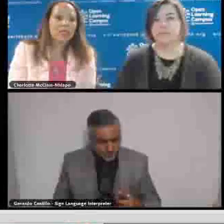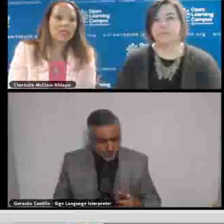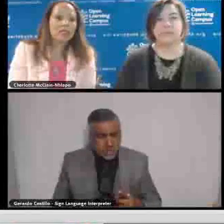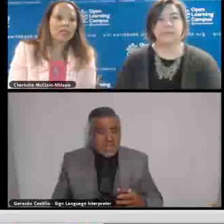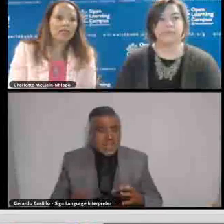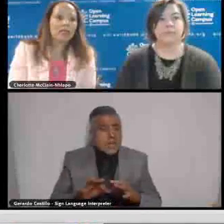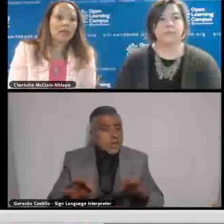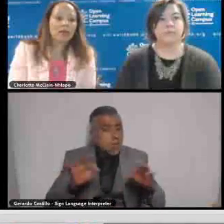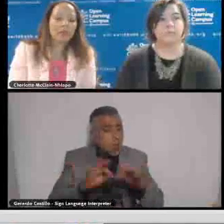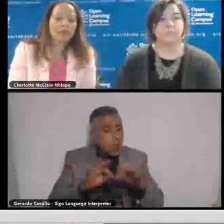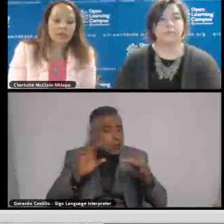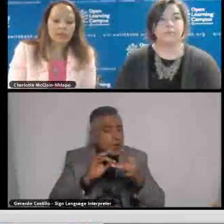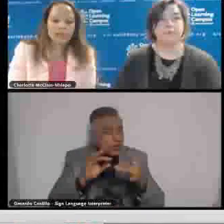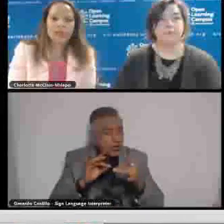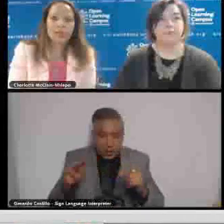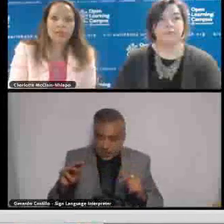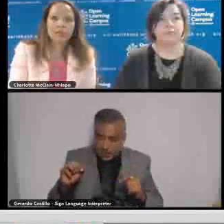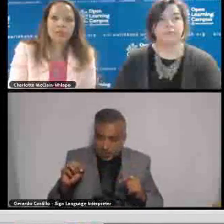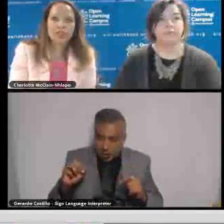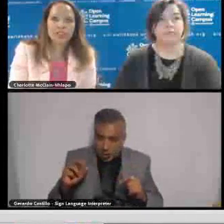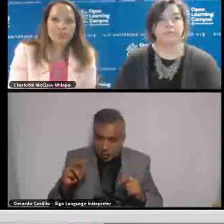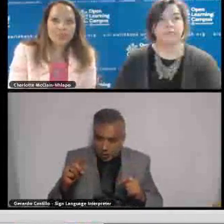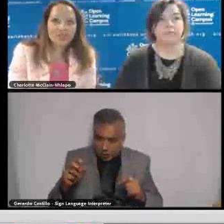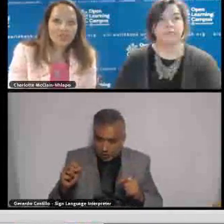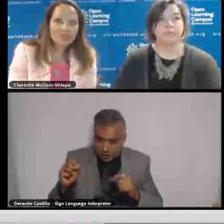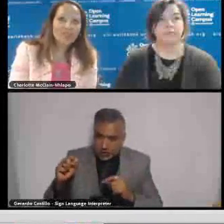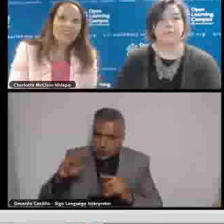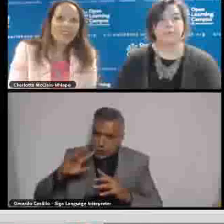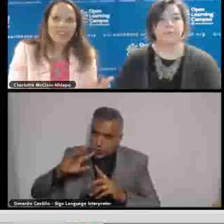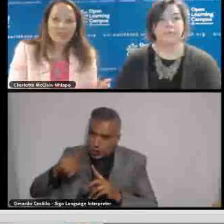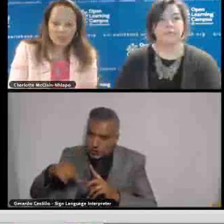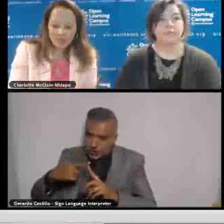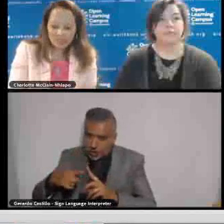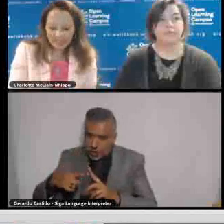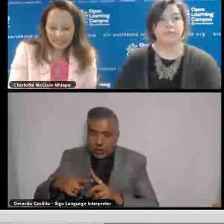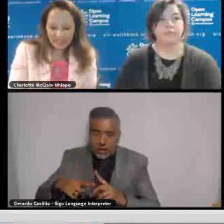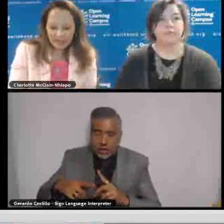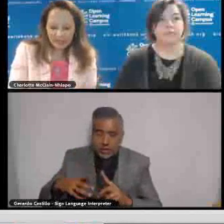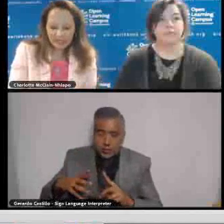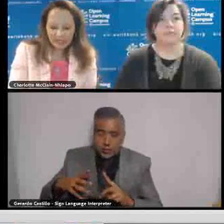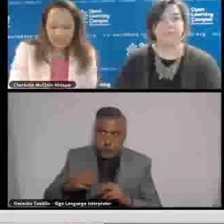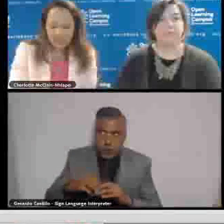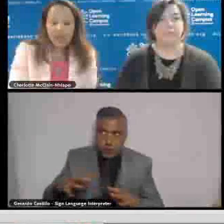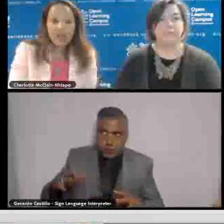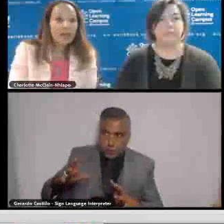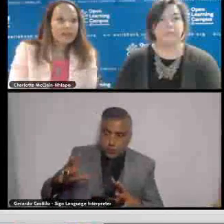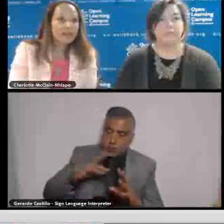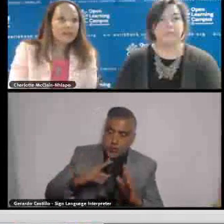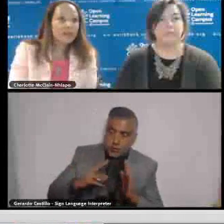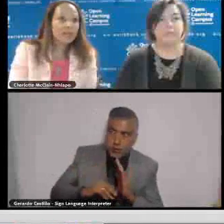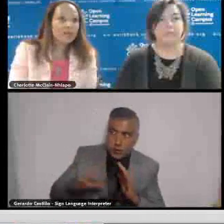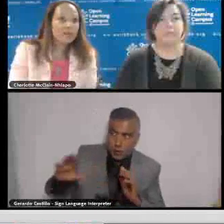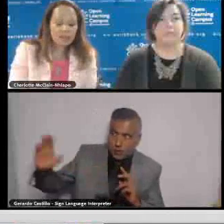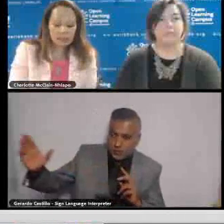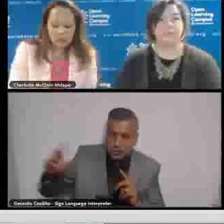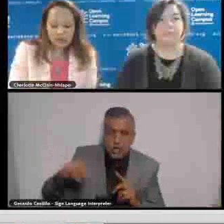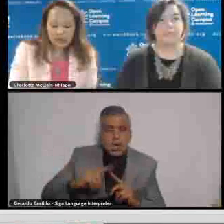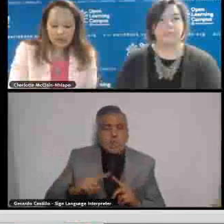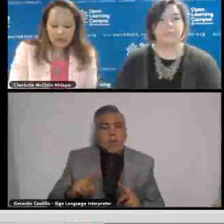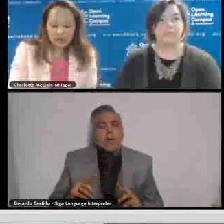that I think Margaret raised without trying to repeat her entire presentation. I think the main message was